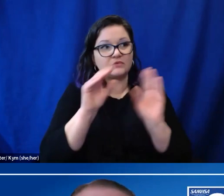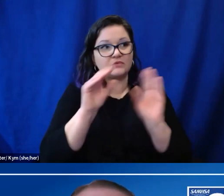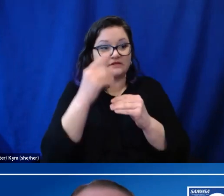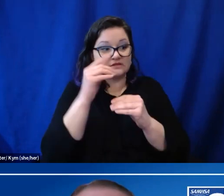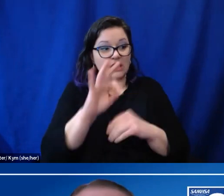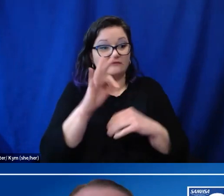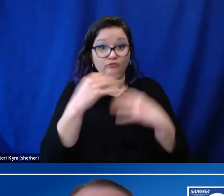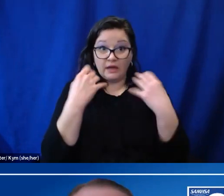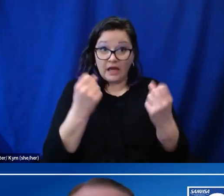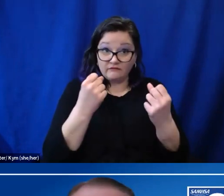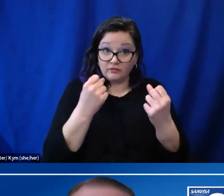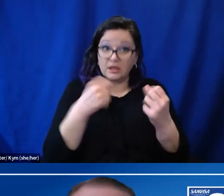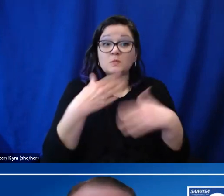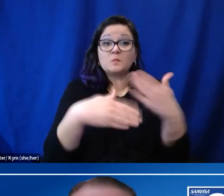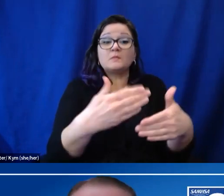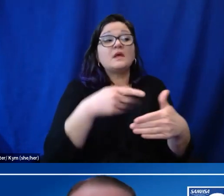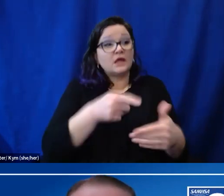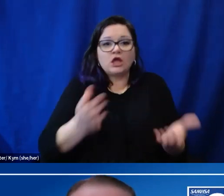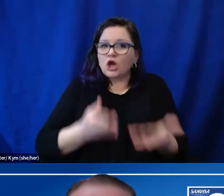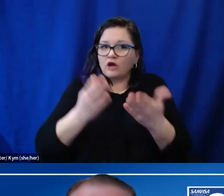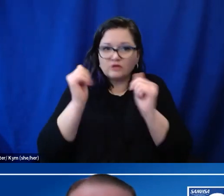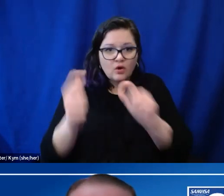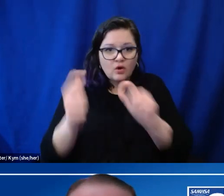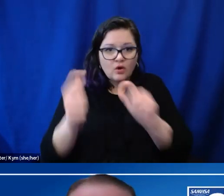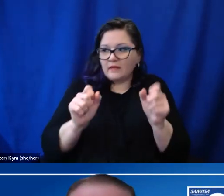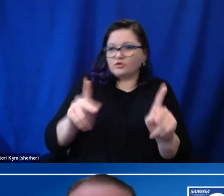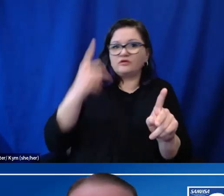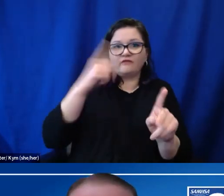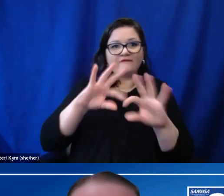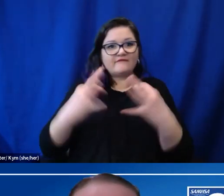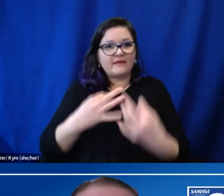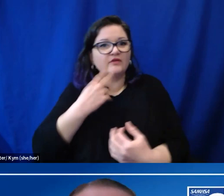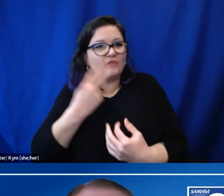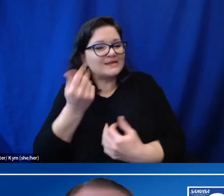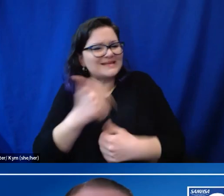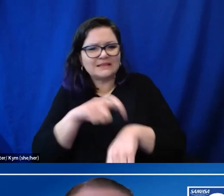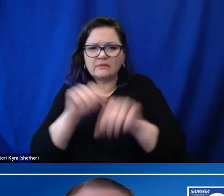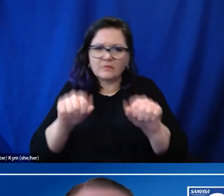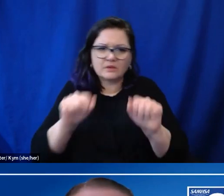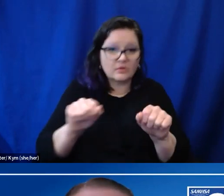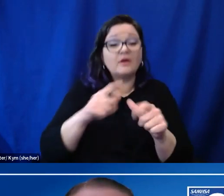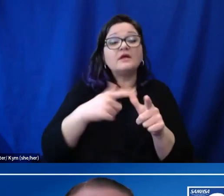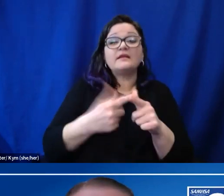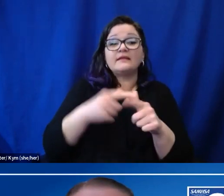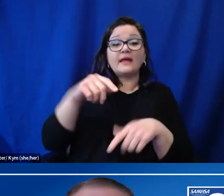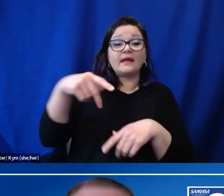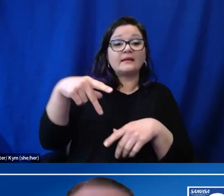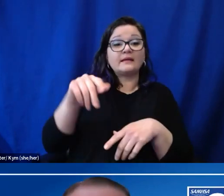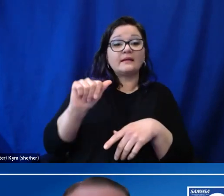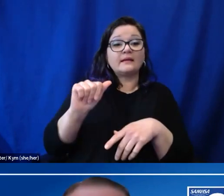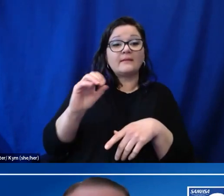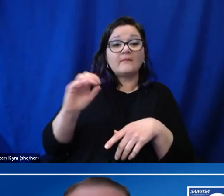offered up every opportunity for family voice whenever he could. Then as Paulo moved to the